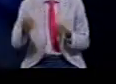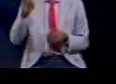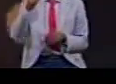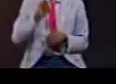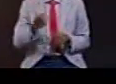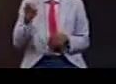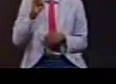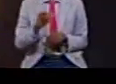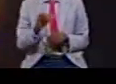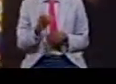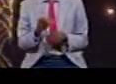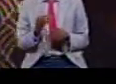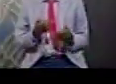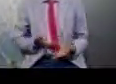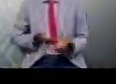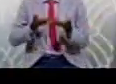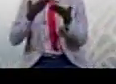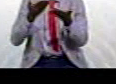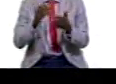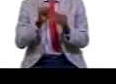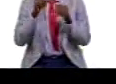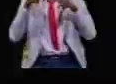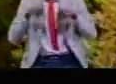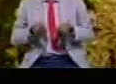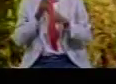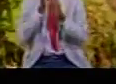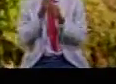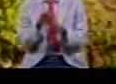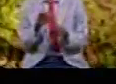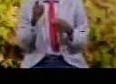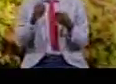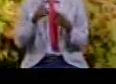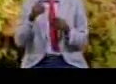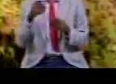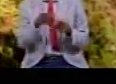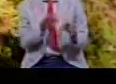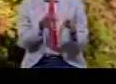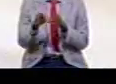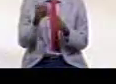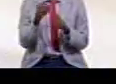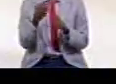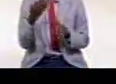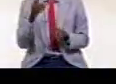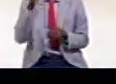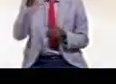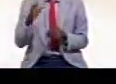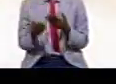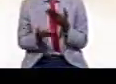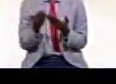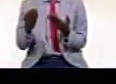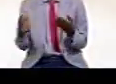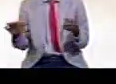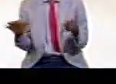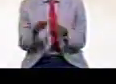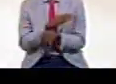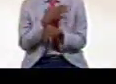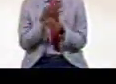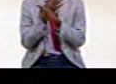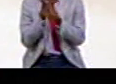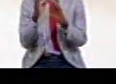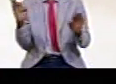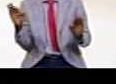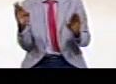a personal gift for you, the expository Word of God. Simple, full, and free. This